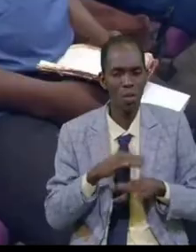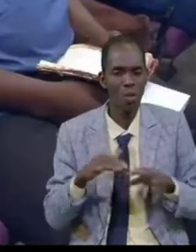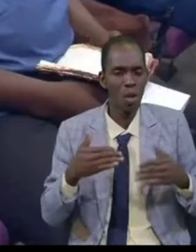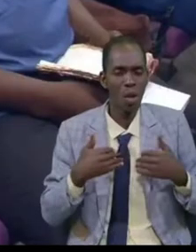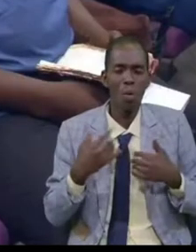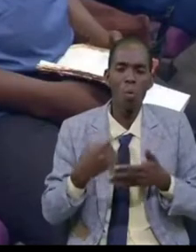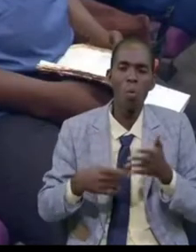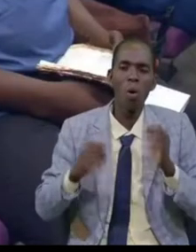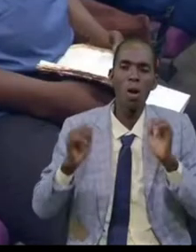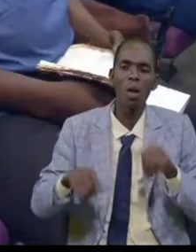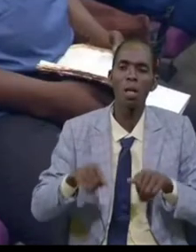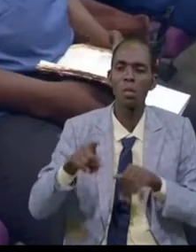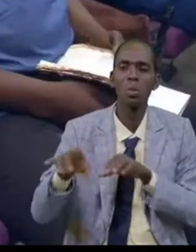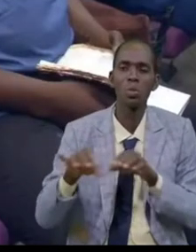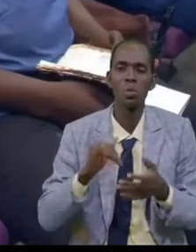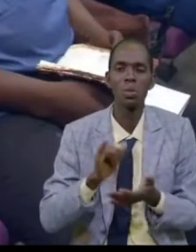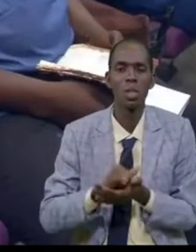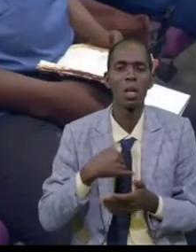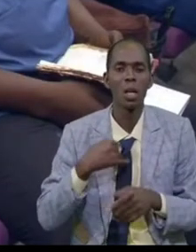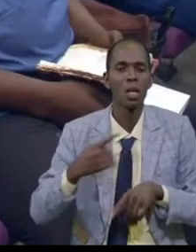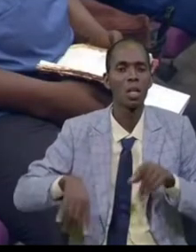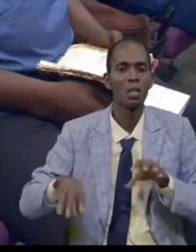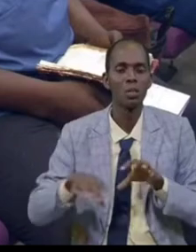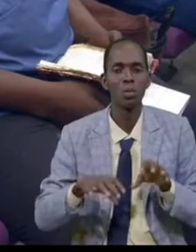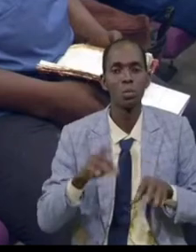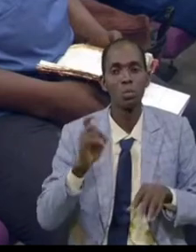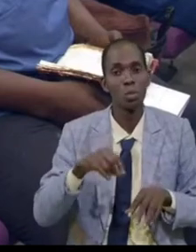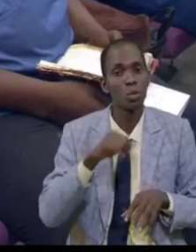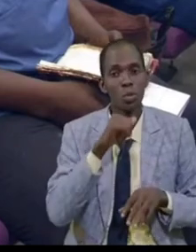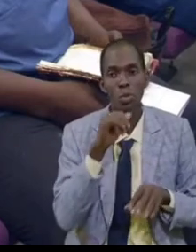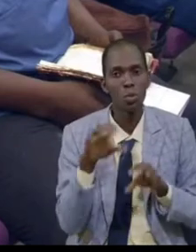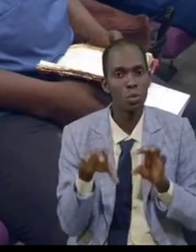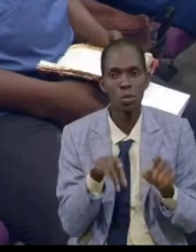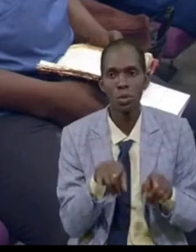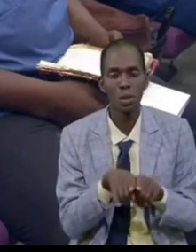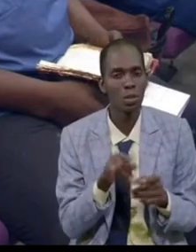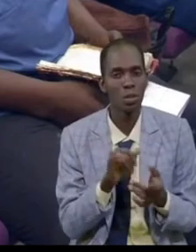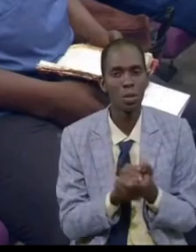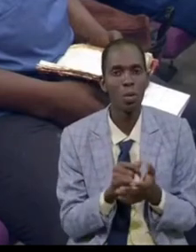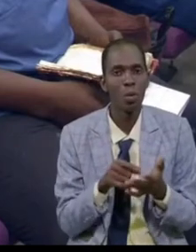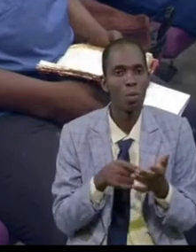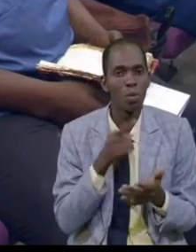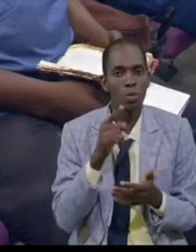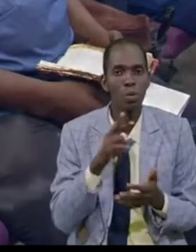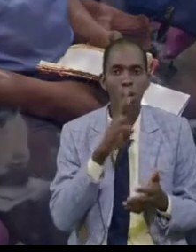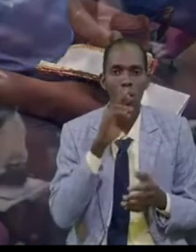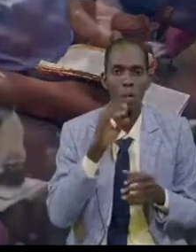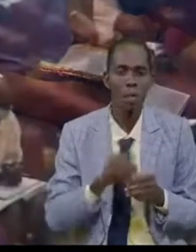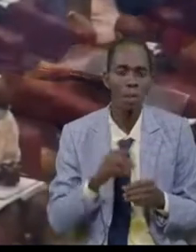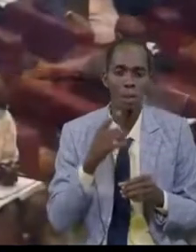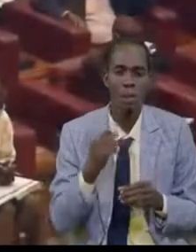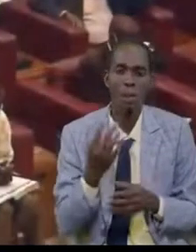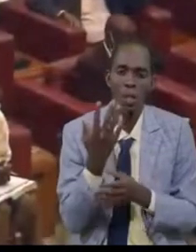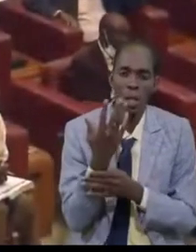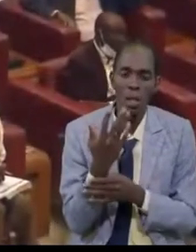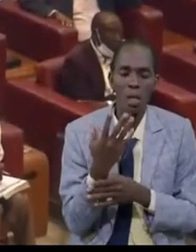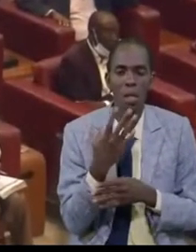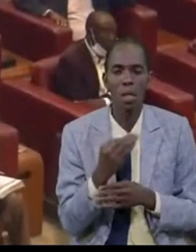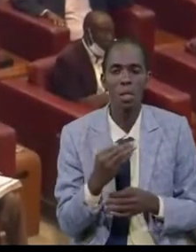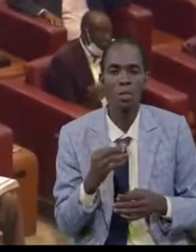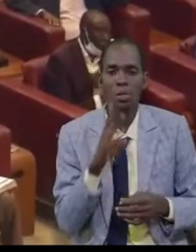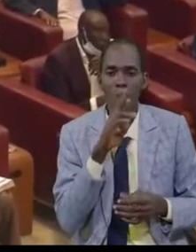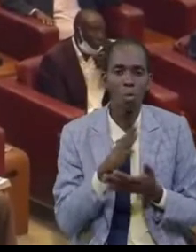that I cannot do? We shouldn't do that. Once you are in the hand of God and you are in the body of Christ, to